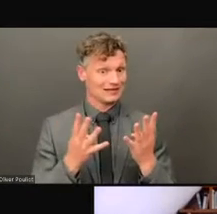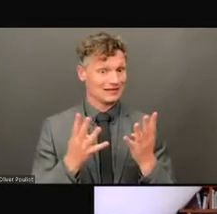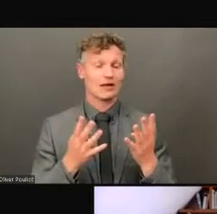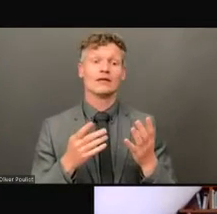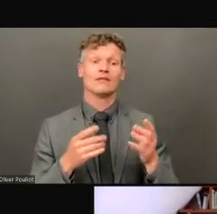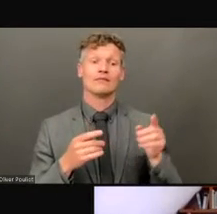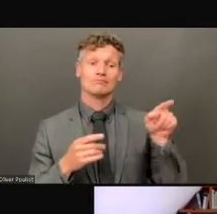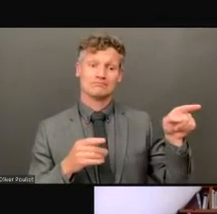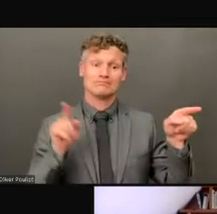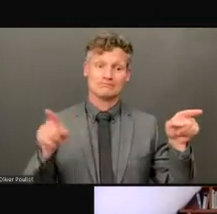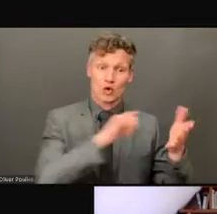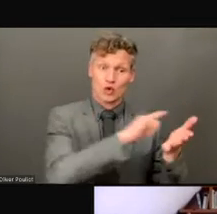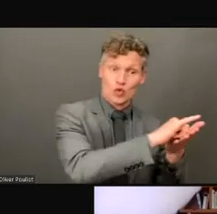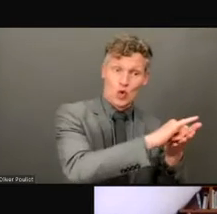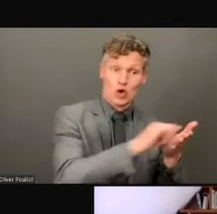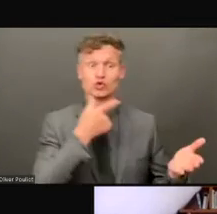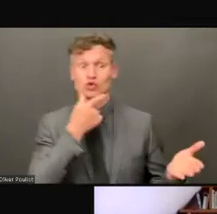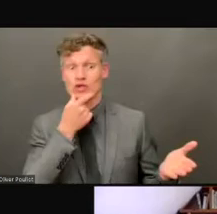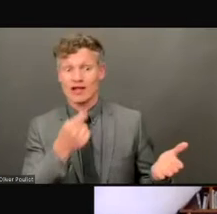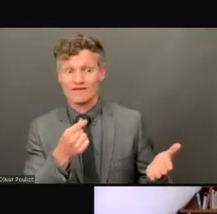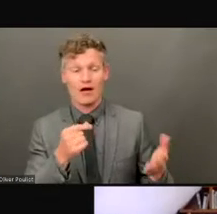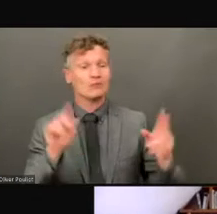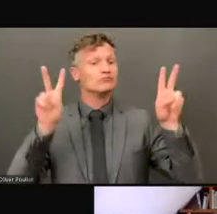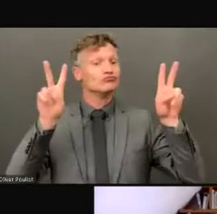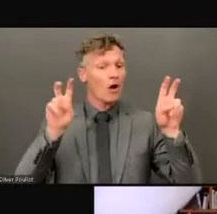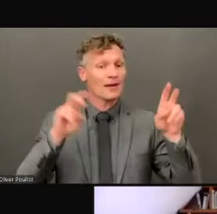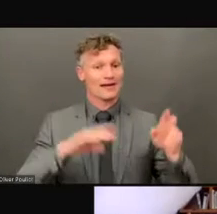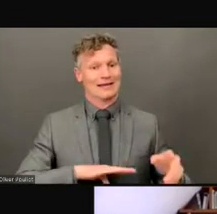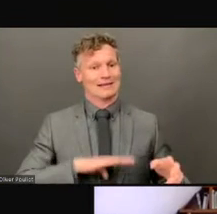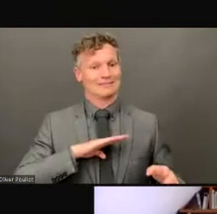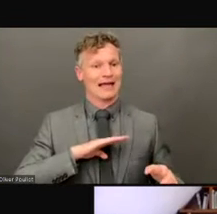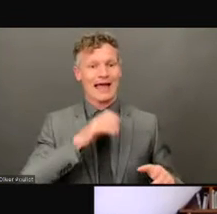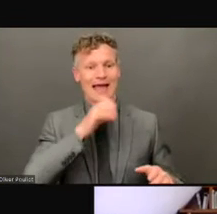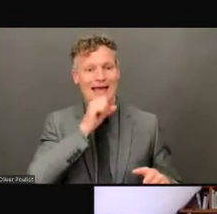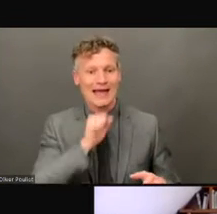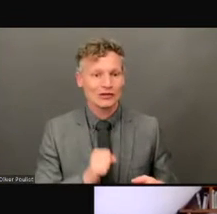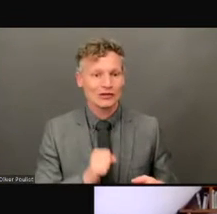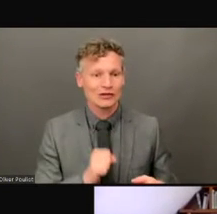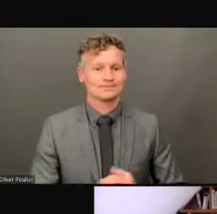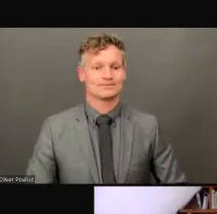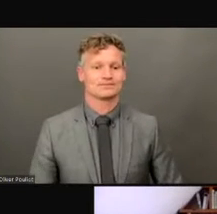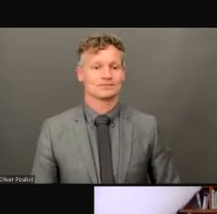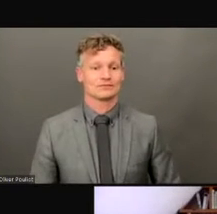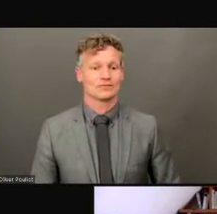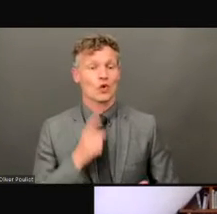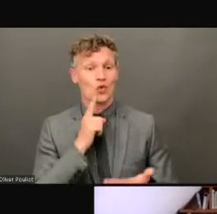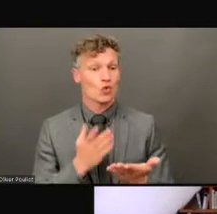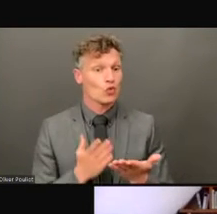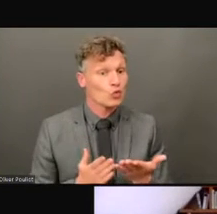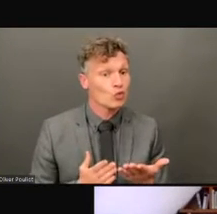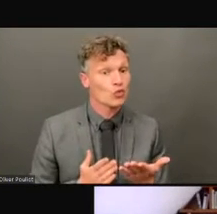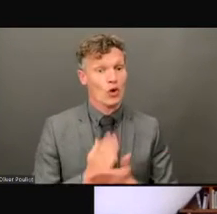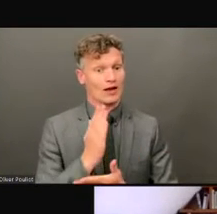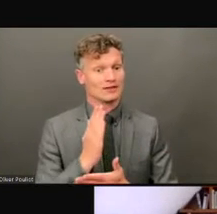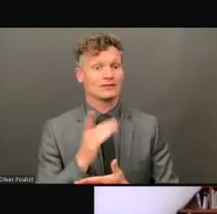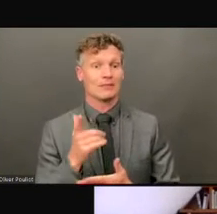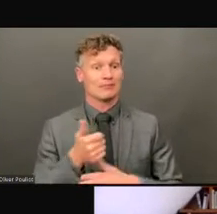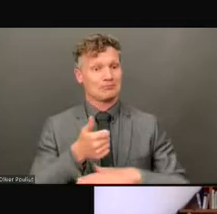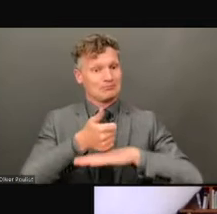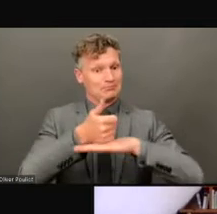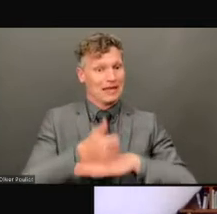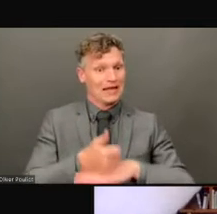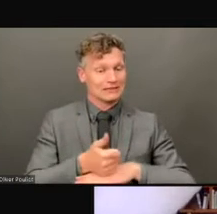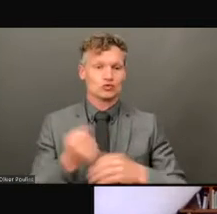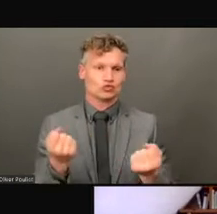The right to access to justice for all forms an important basis for strengthening the rule of law through the administration of justice,